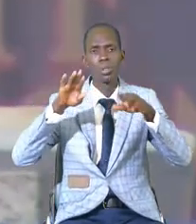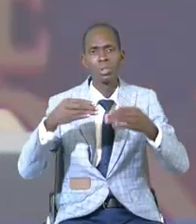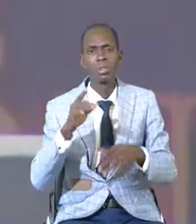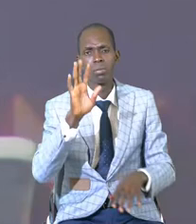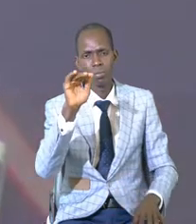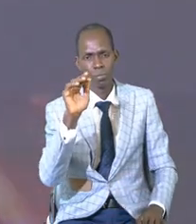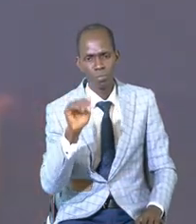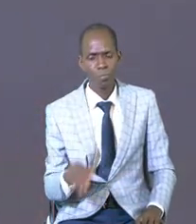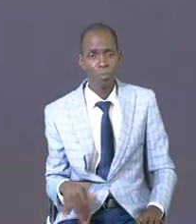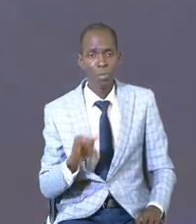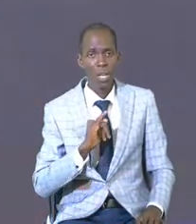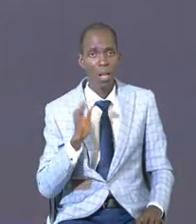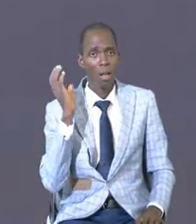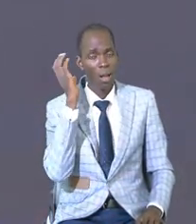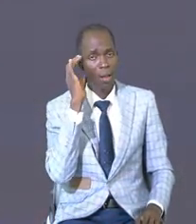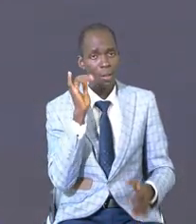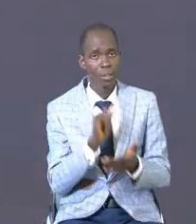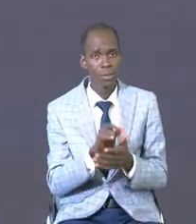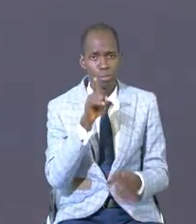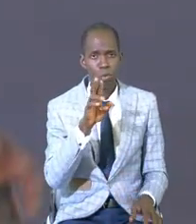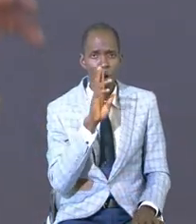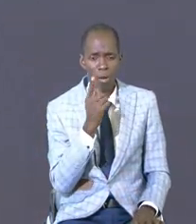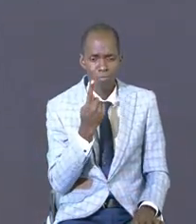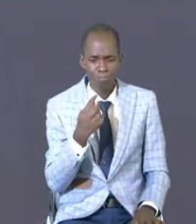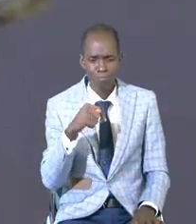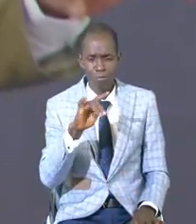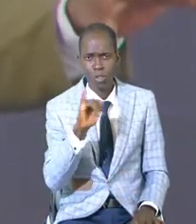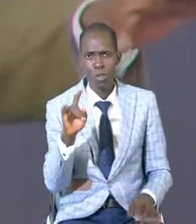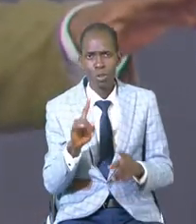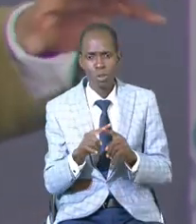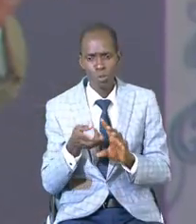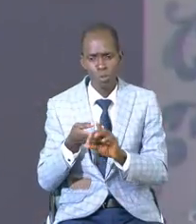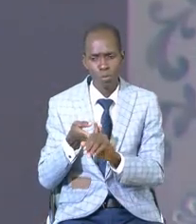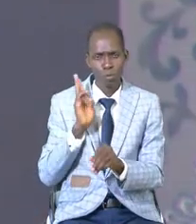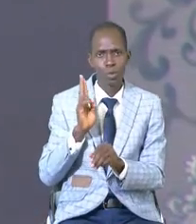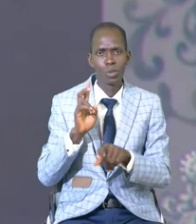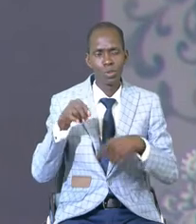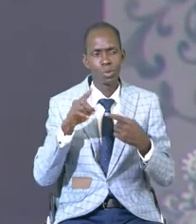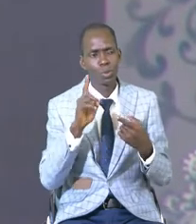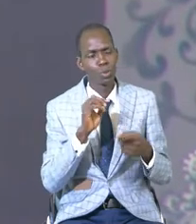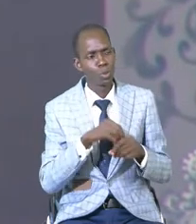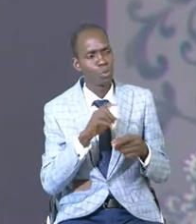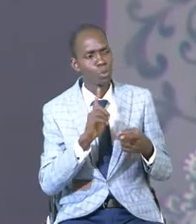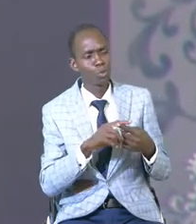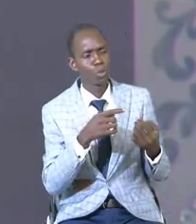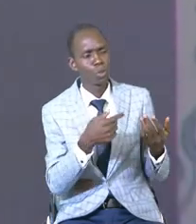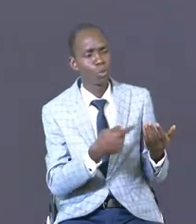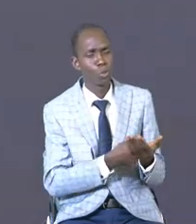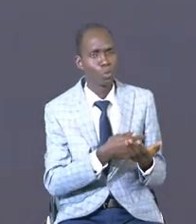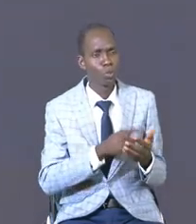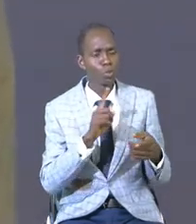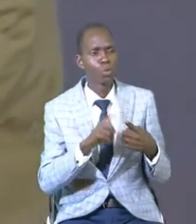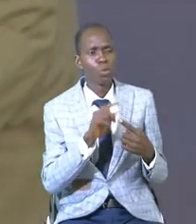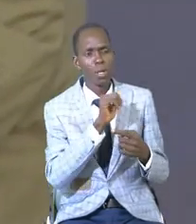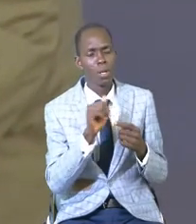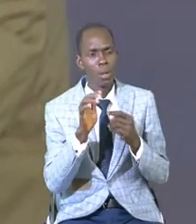hear that you are trying to go to the gospel. Go to a Bible-believing church. Go